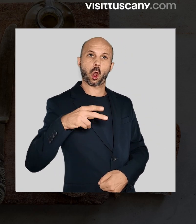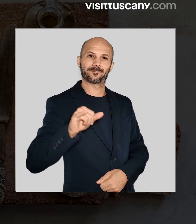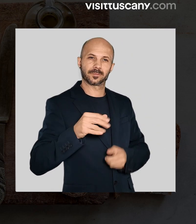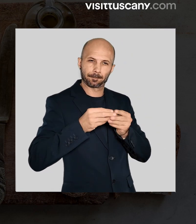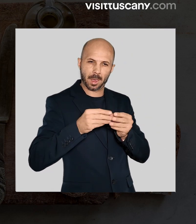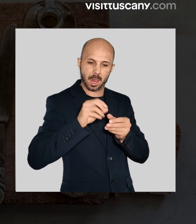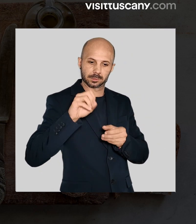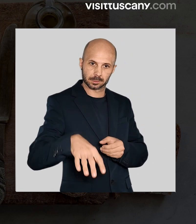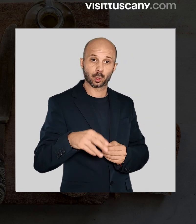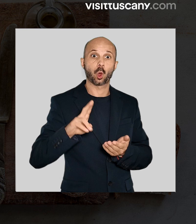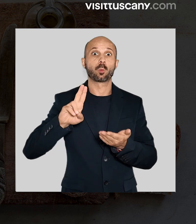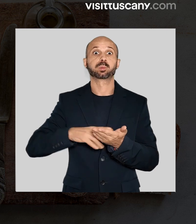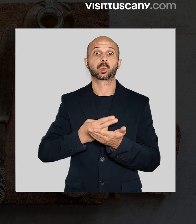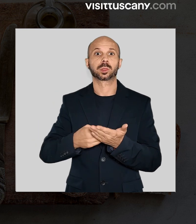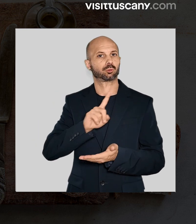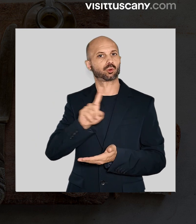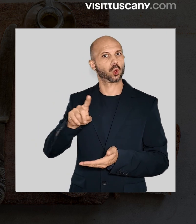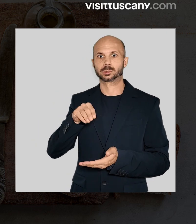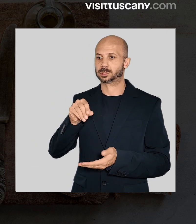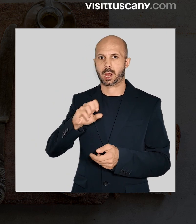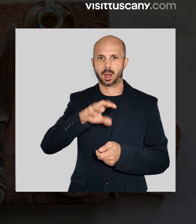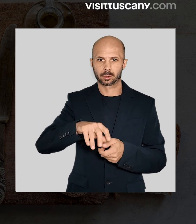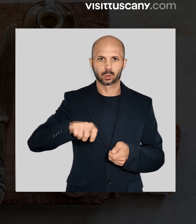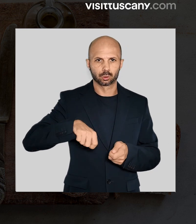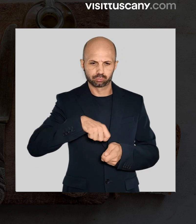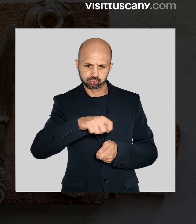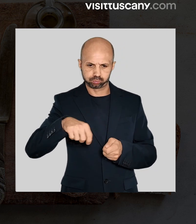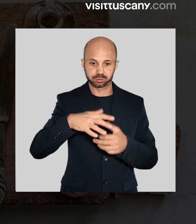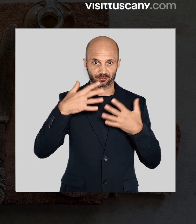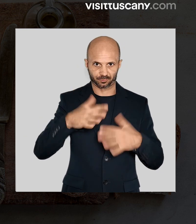Add the rinsed capers, anchovy paste and butter.